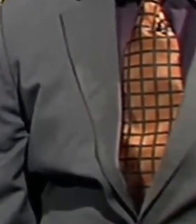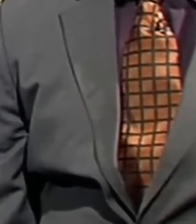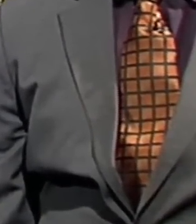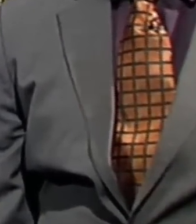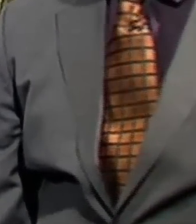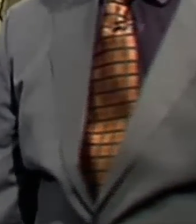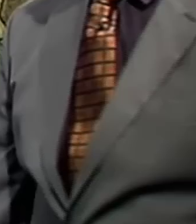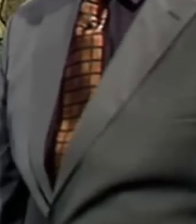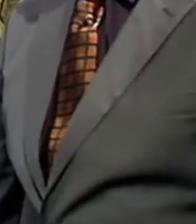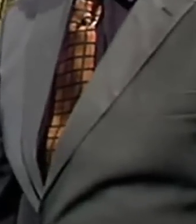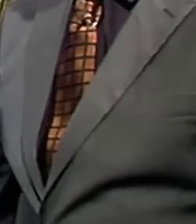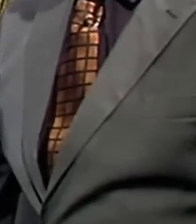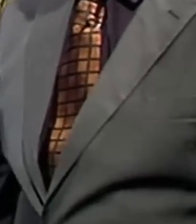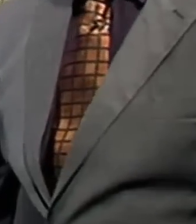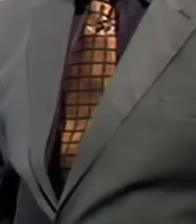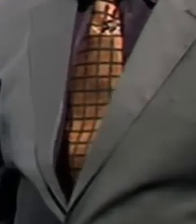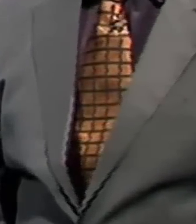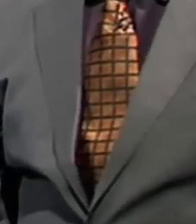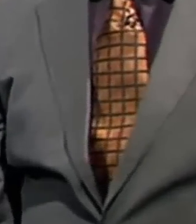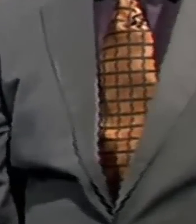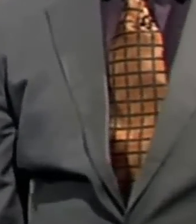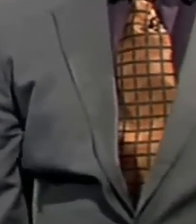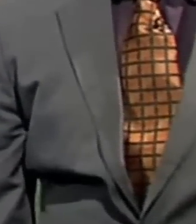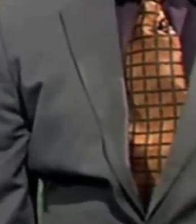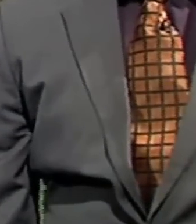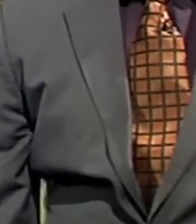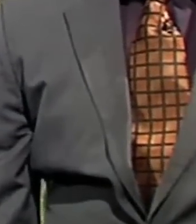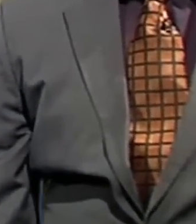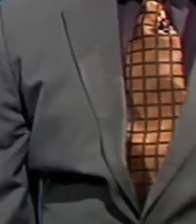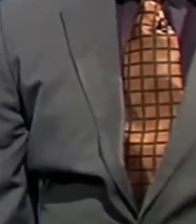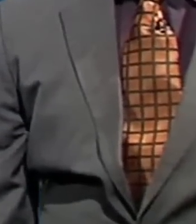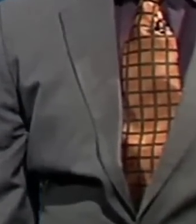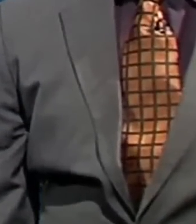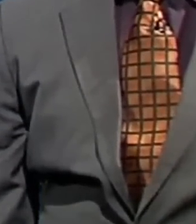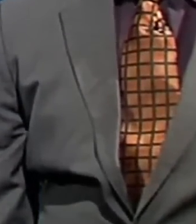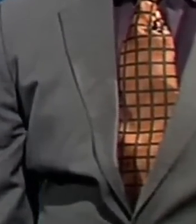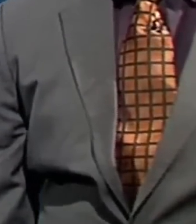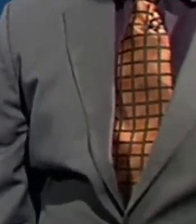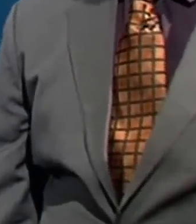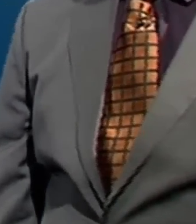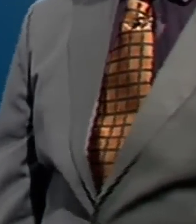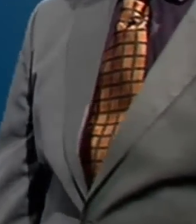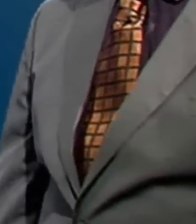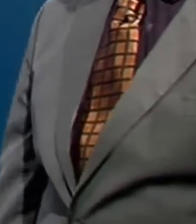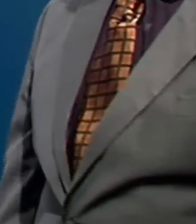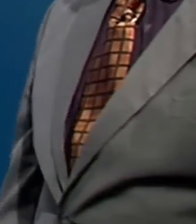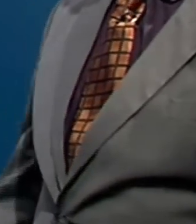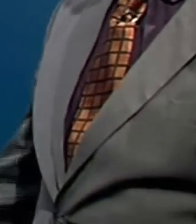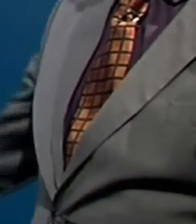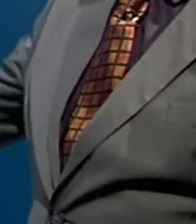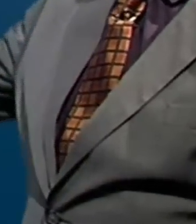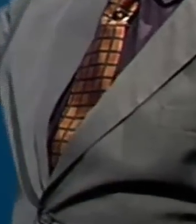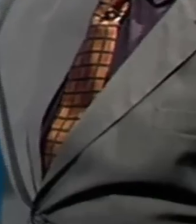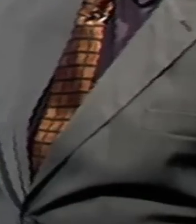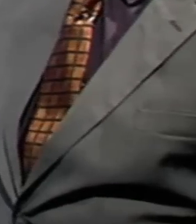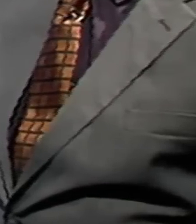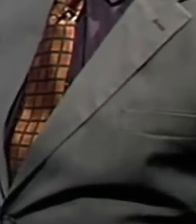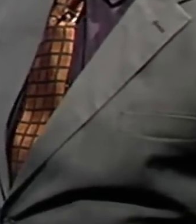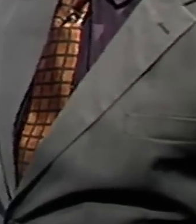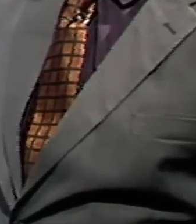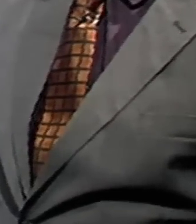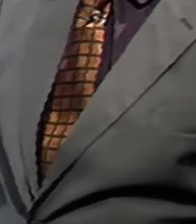hlakile ka ba kre a tla be a futumetsa haholo mme a re shebile ka hare ho province yani ya KwaZulu-Natal teng ka lebella province na KwaZulu-Natal e be le maemo a hleng a